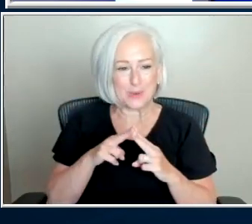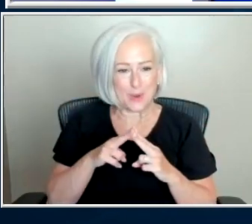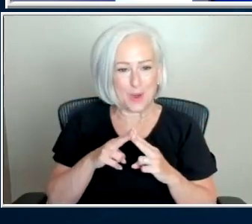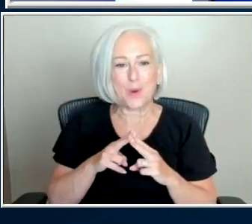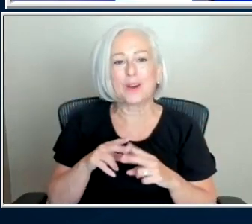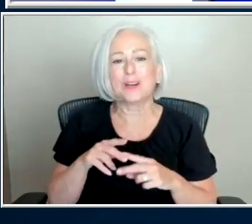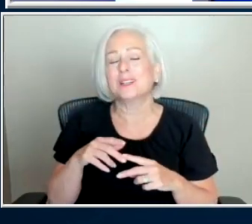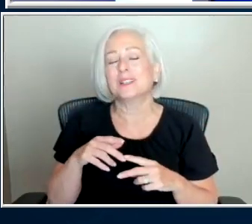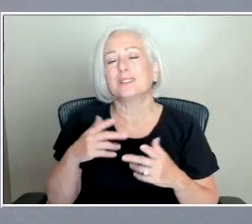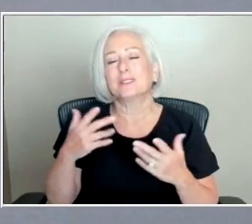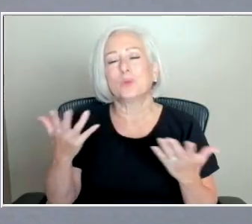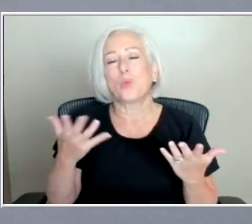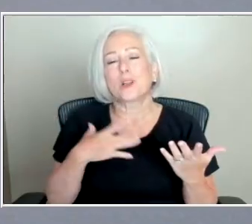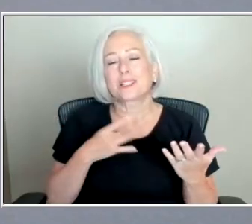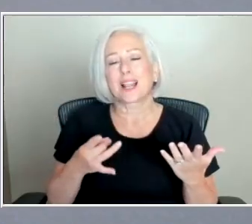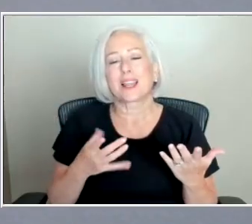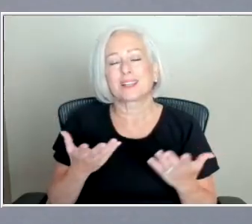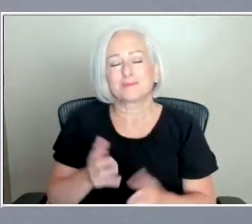what's it like?